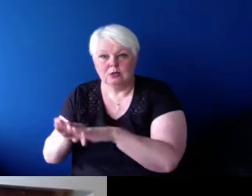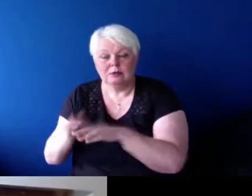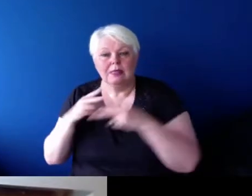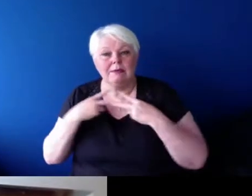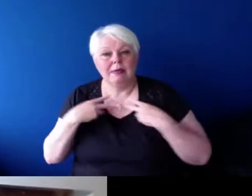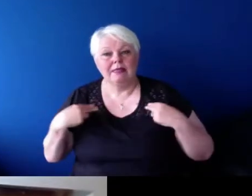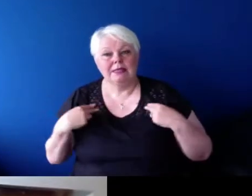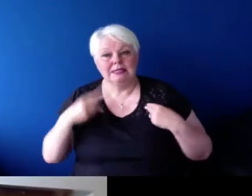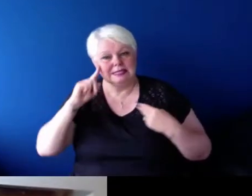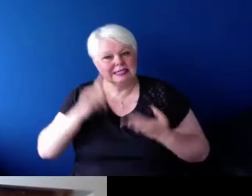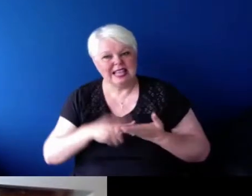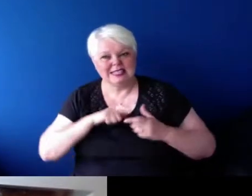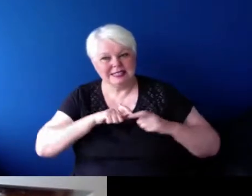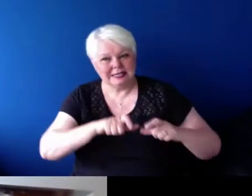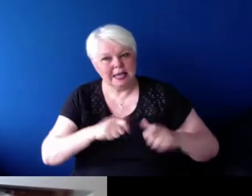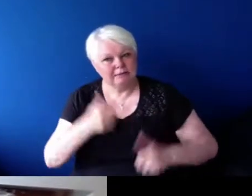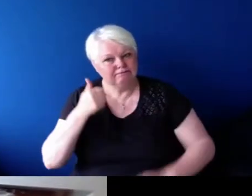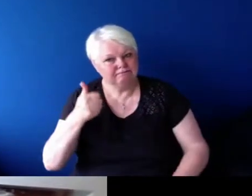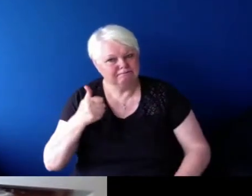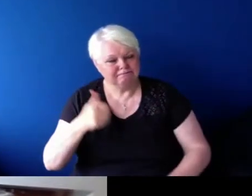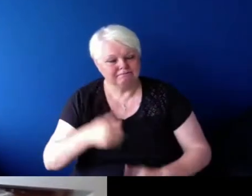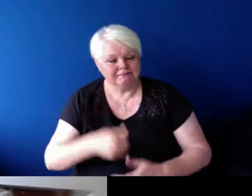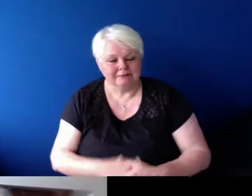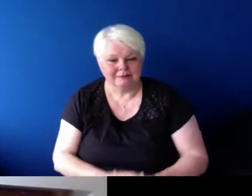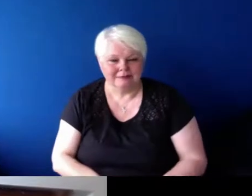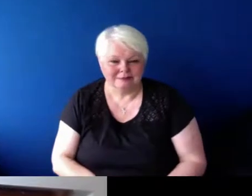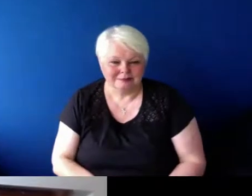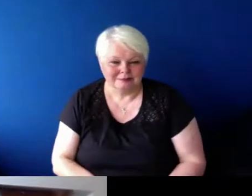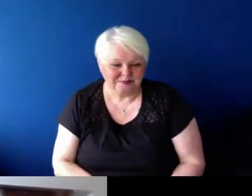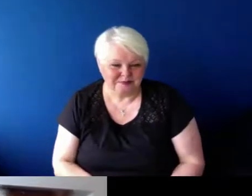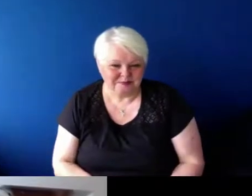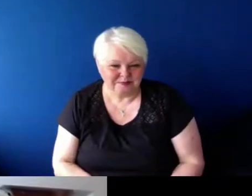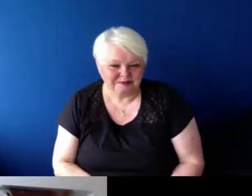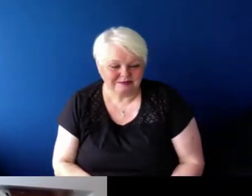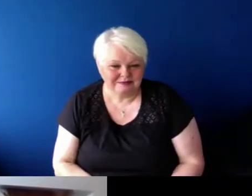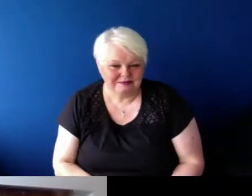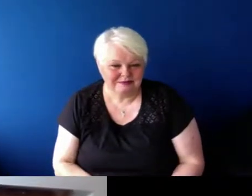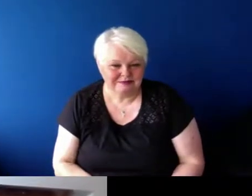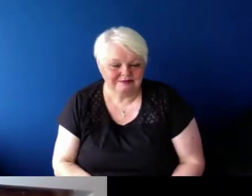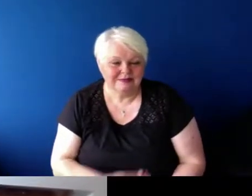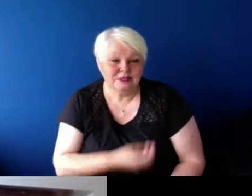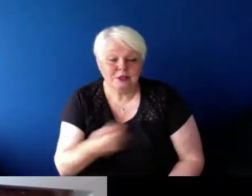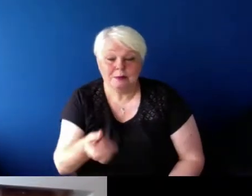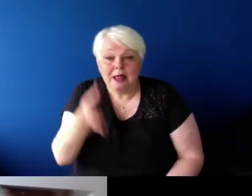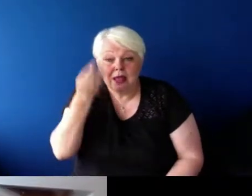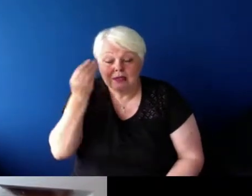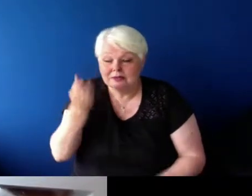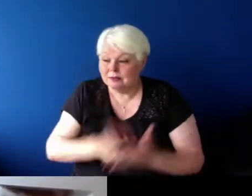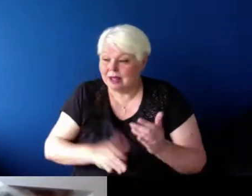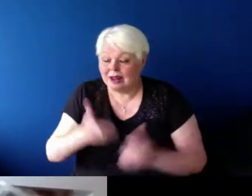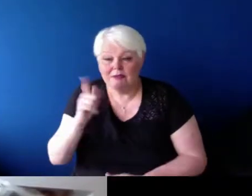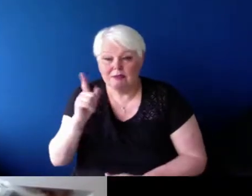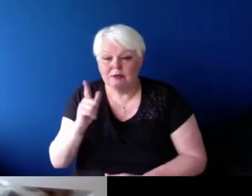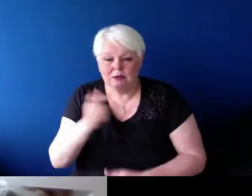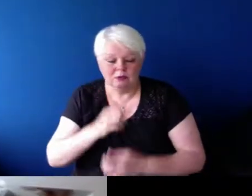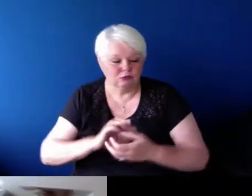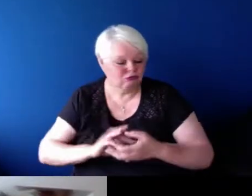to stay, good on them. And I think some of the stuff that I learned in Liverpool about making a safer